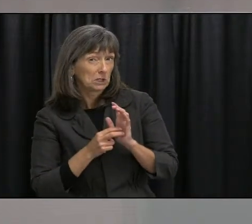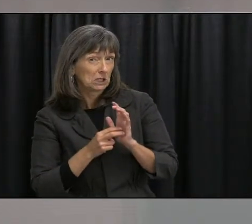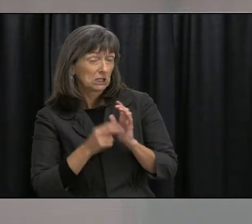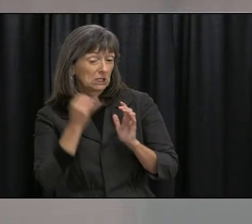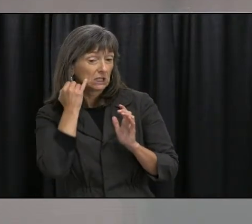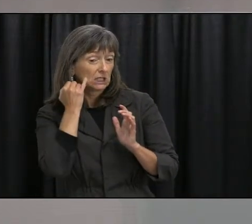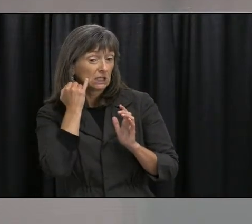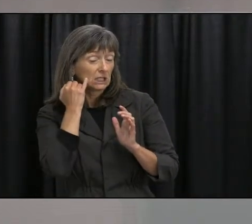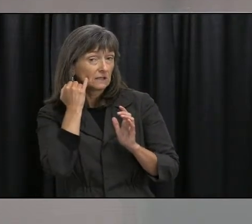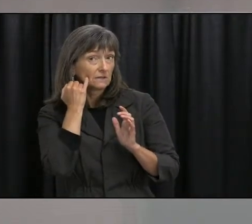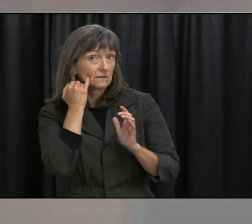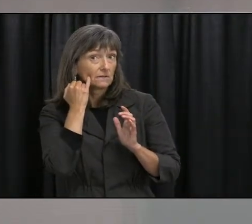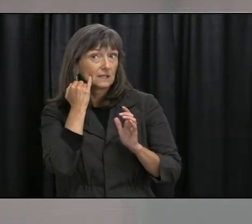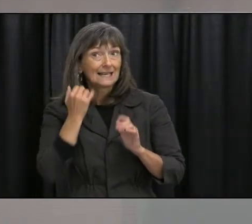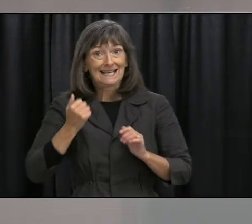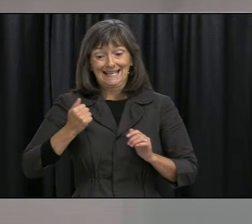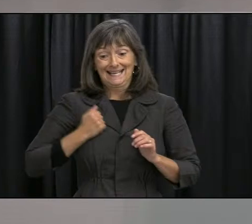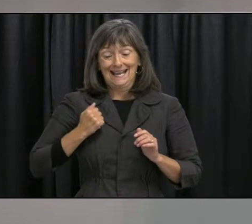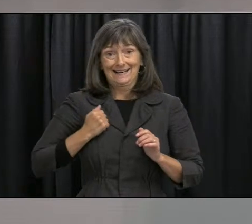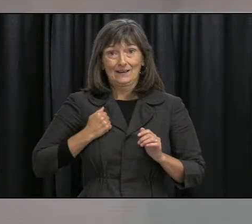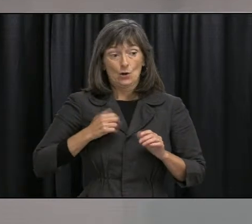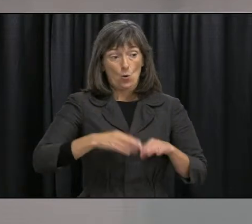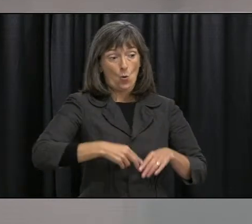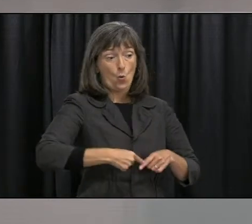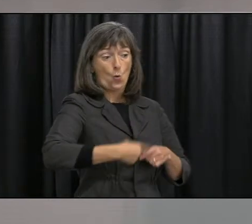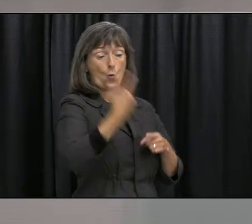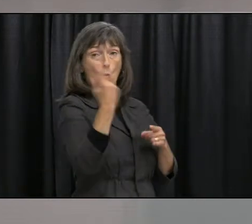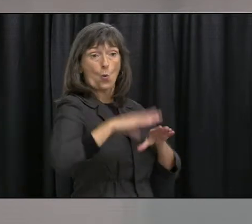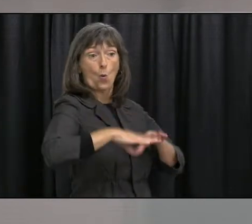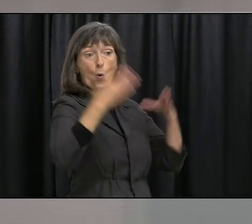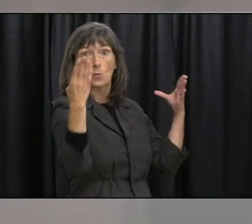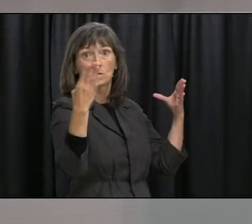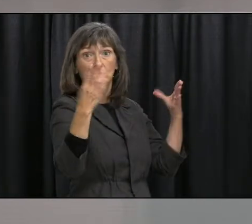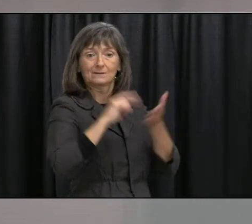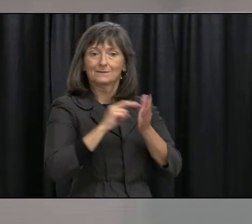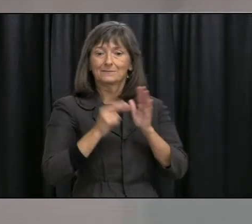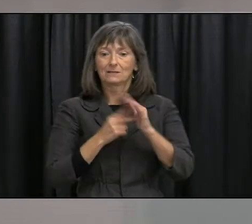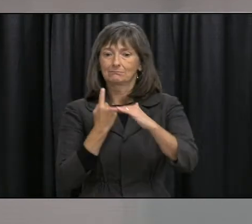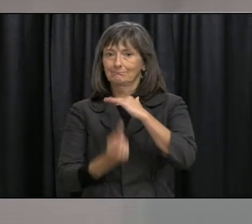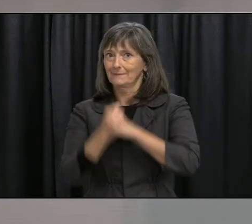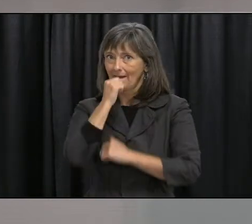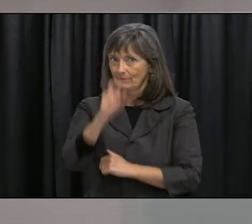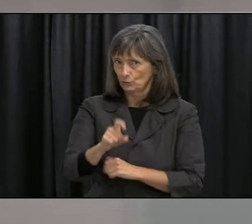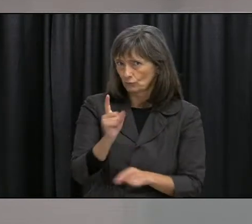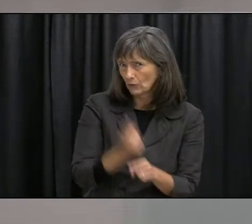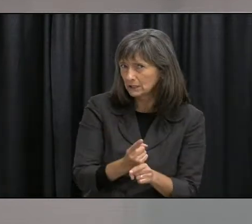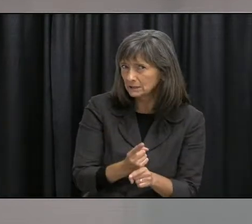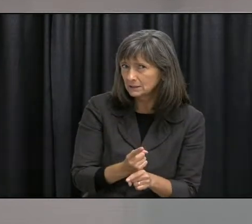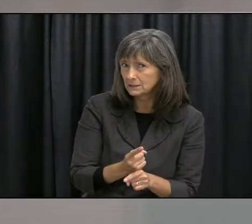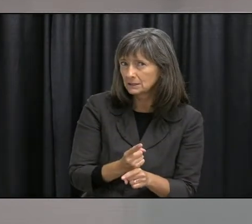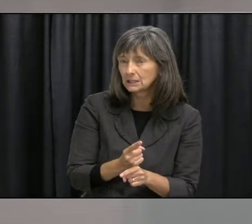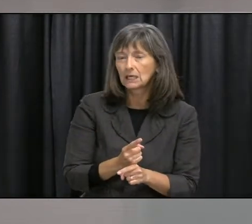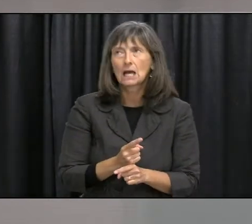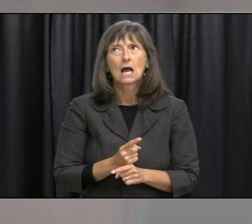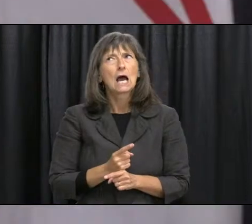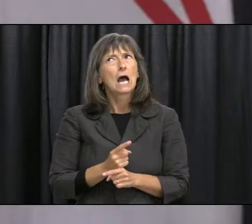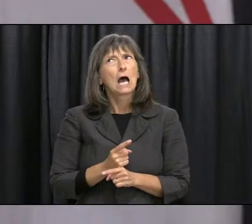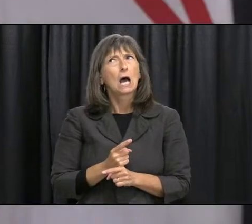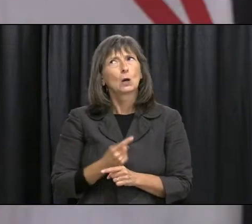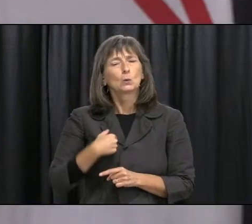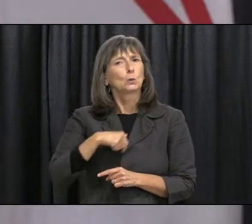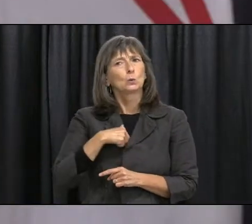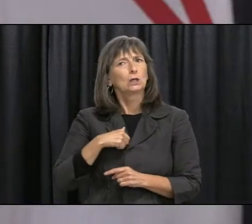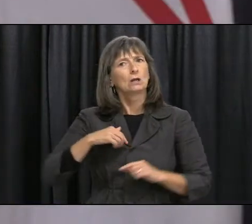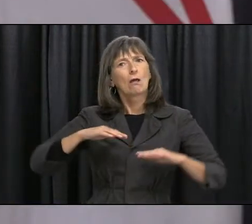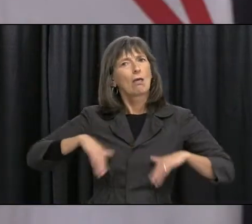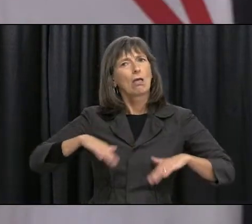for all workers, isn't in the cards for the next month? Certainly, we're not